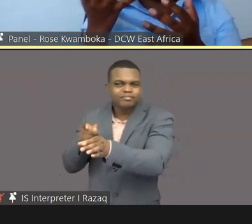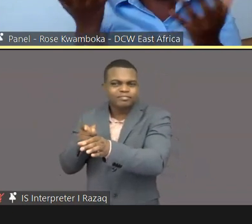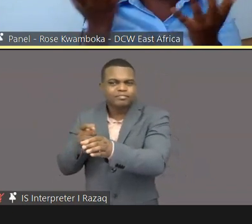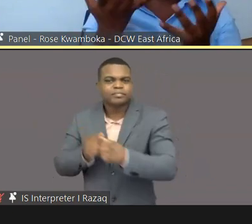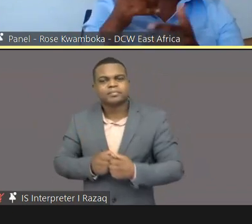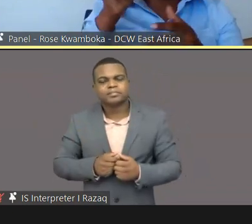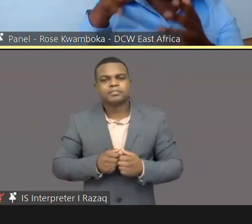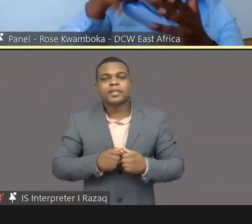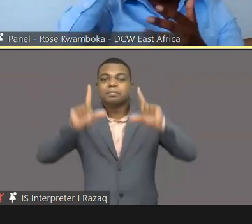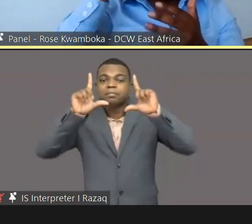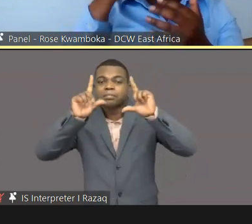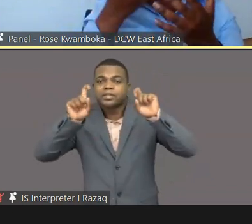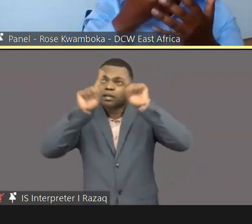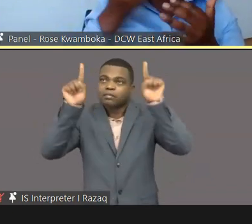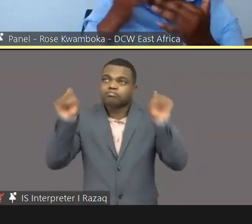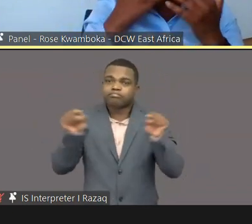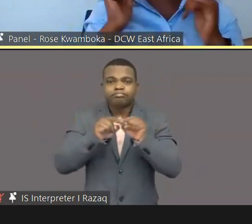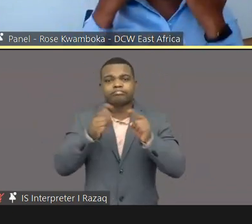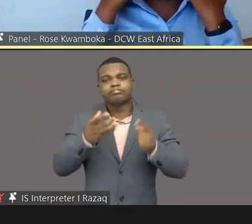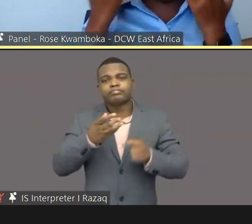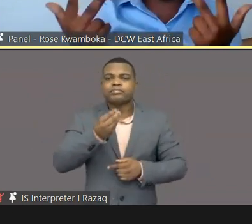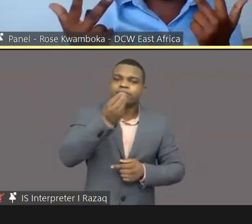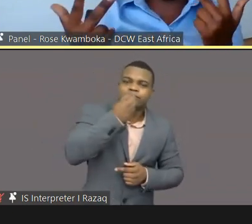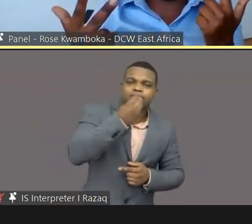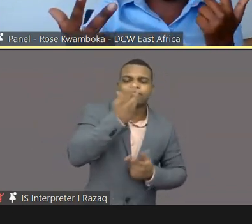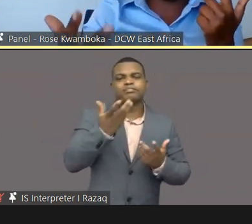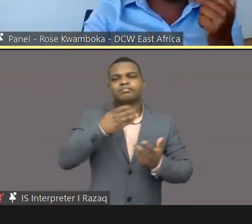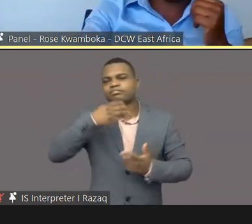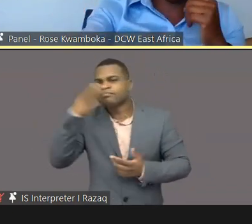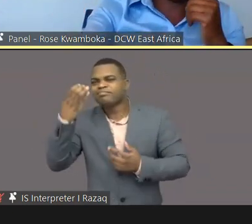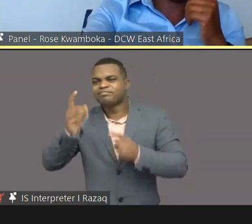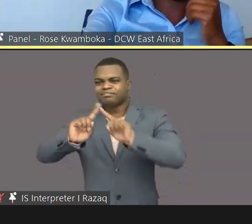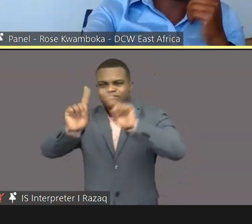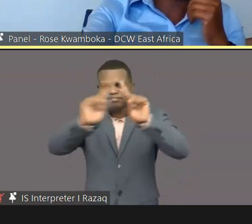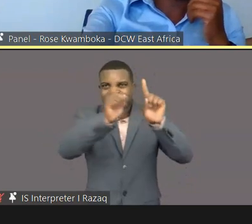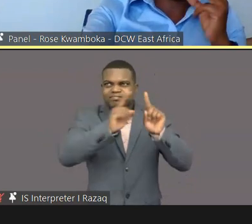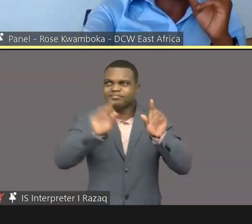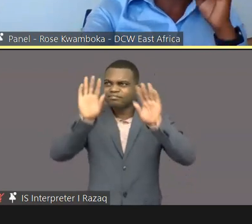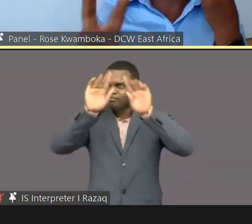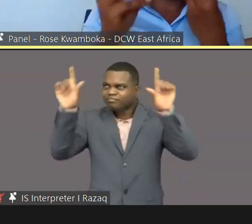learners. This is where they learn better by seeing.